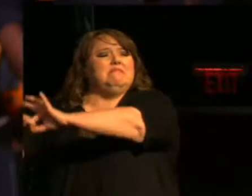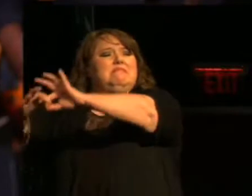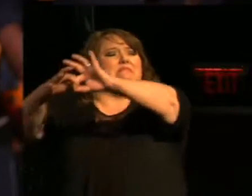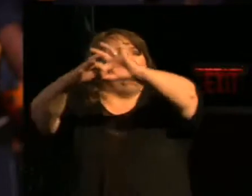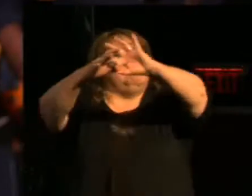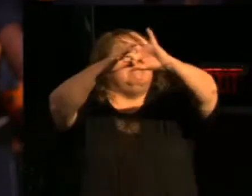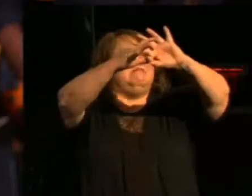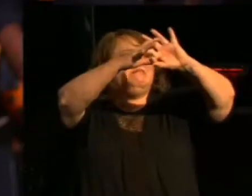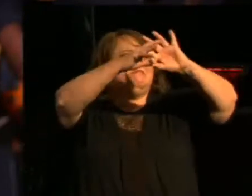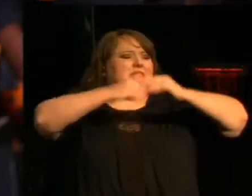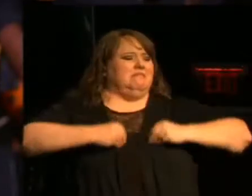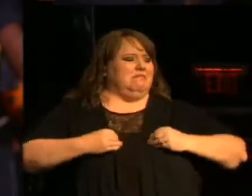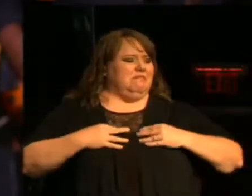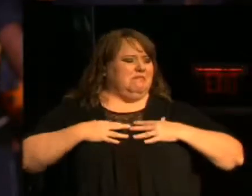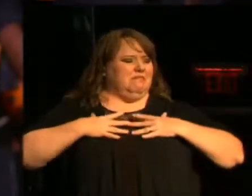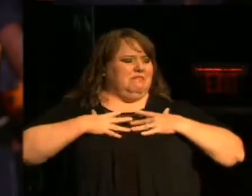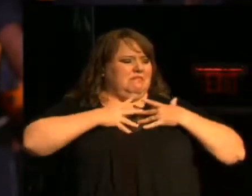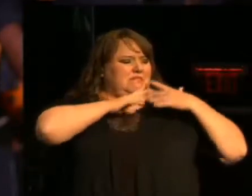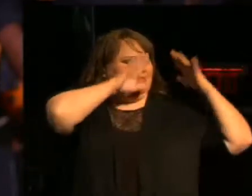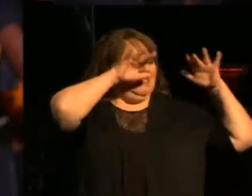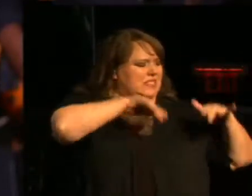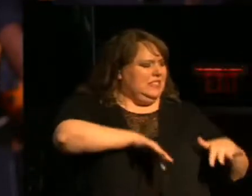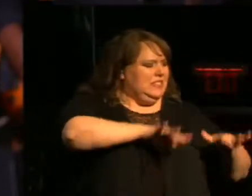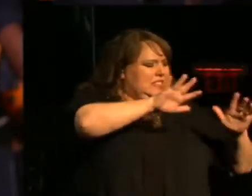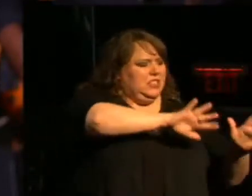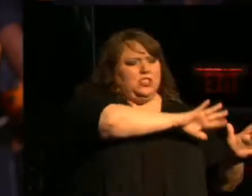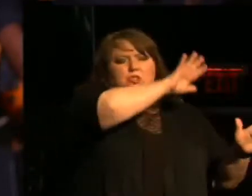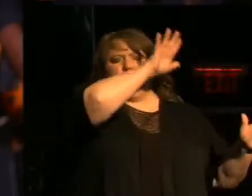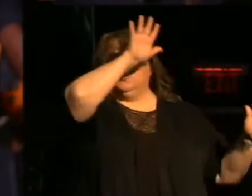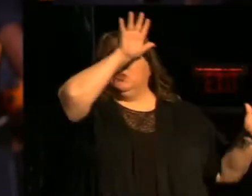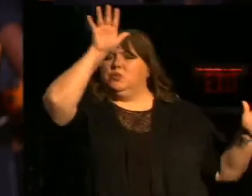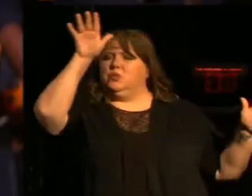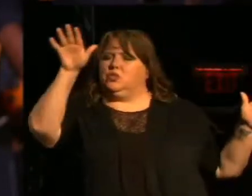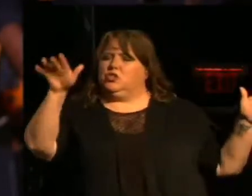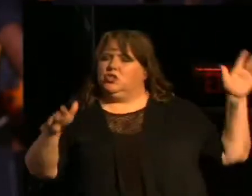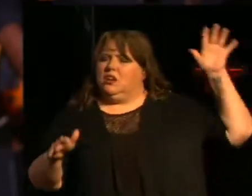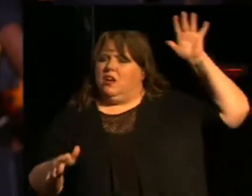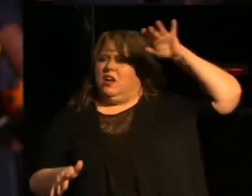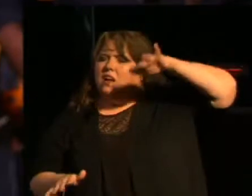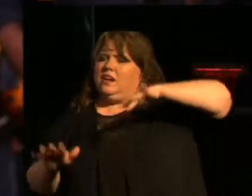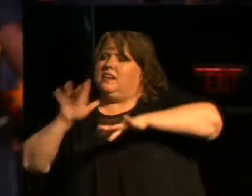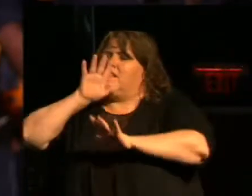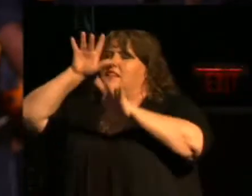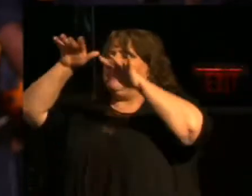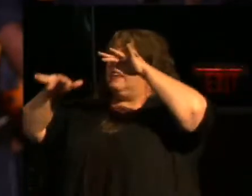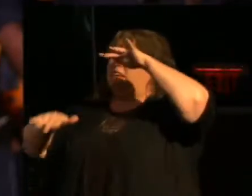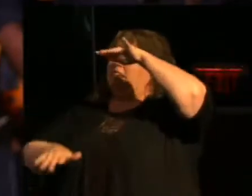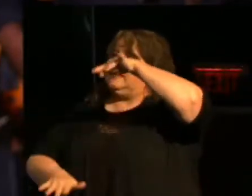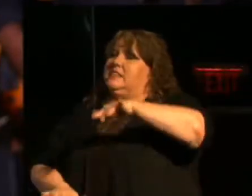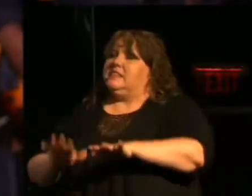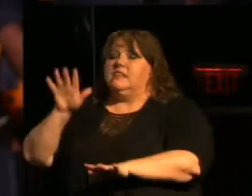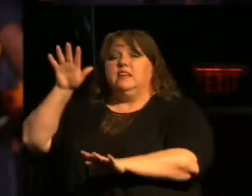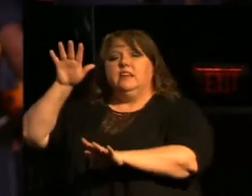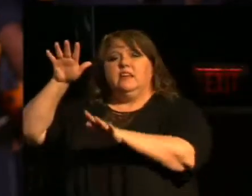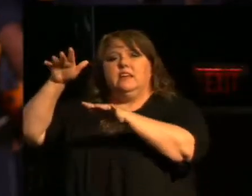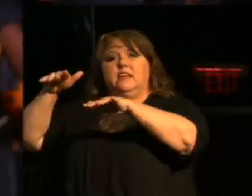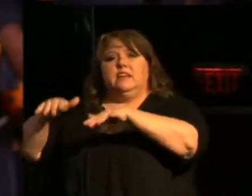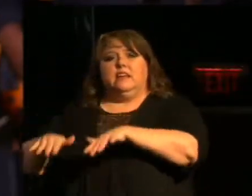Teetsy, and I loved him. I called him Tootsie when I was little, but his name was really Mr. Teetsy. And he had